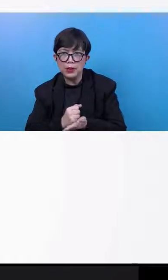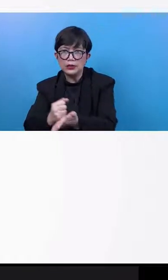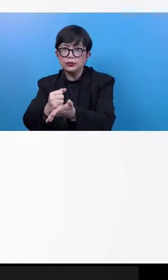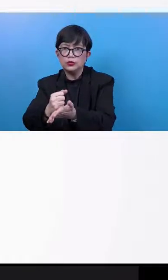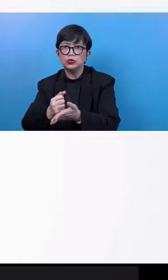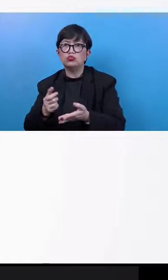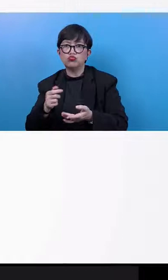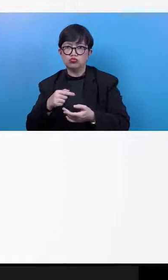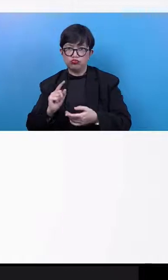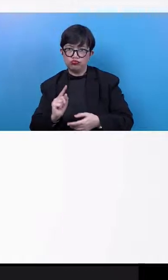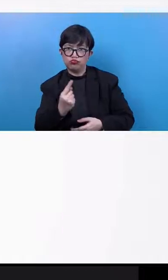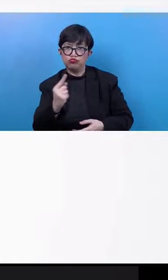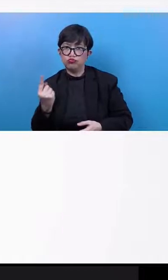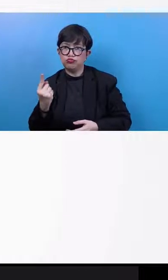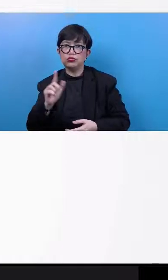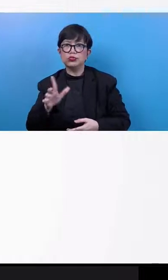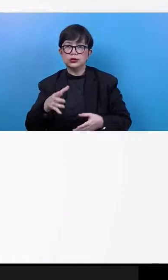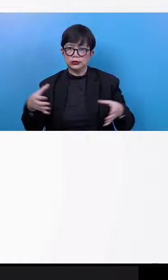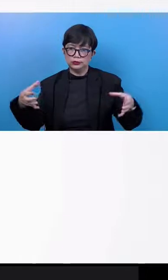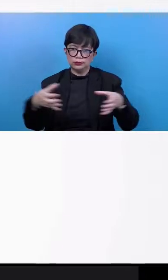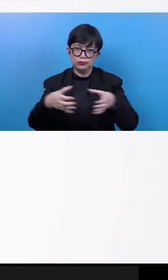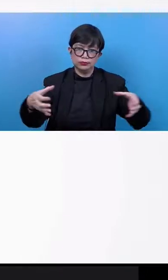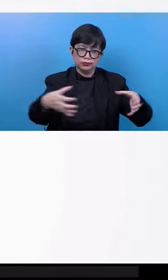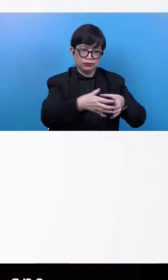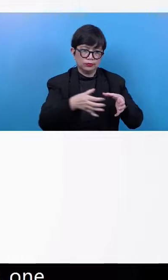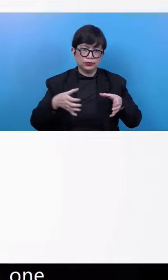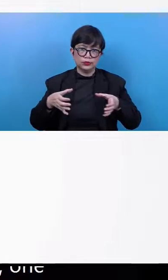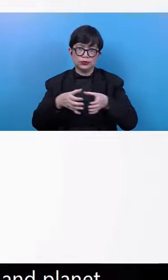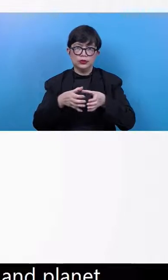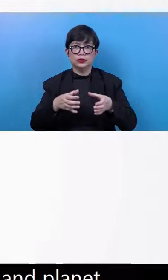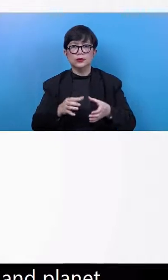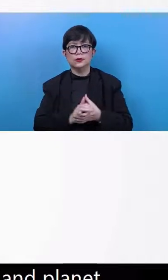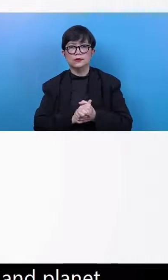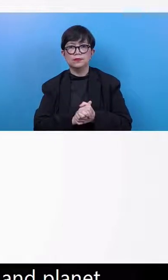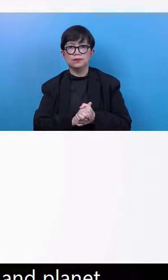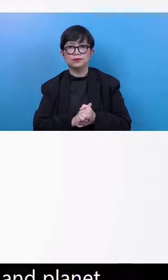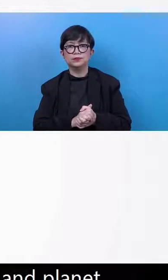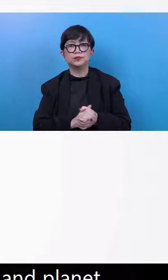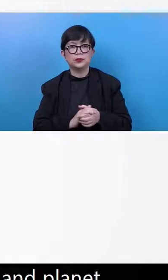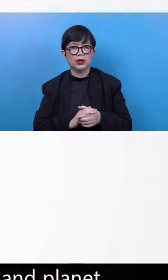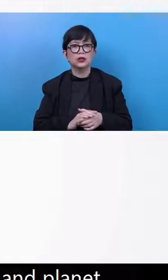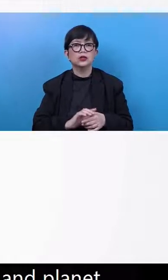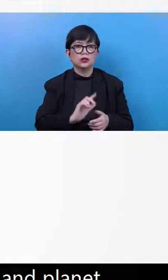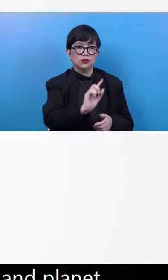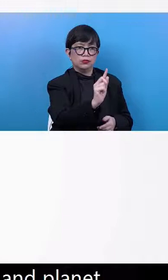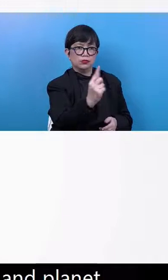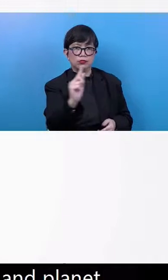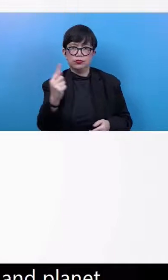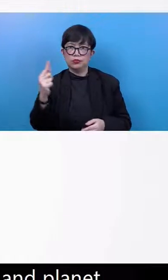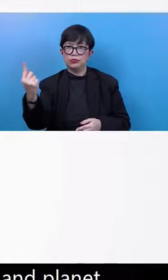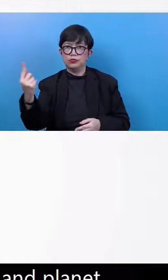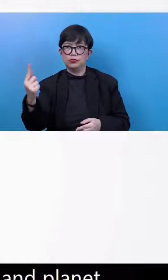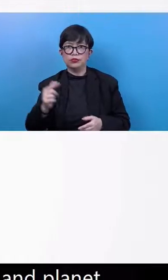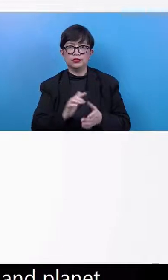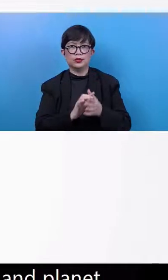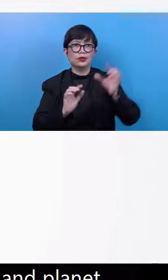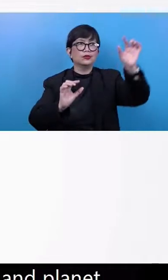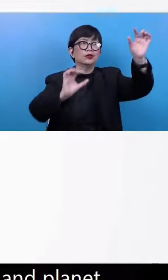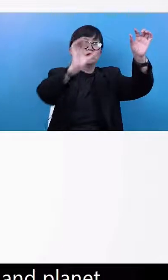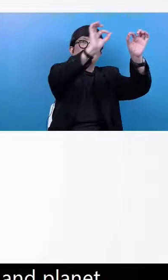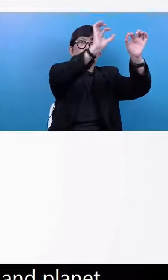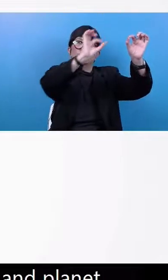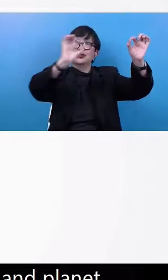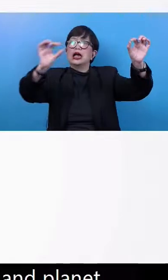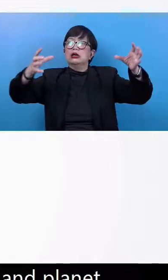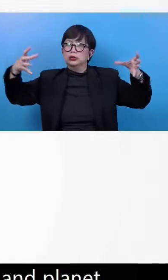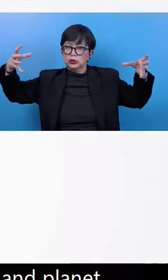our interdependence in one another, and also between people and planet, as recognized in the 2030 Agenda for